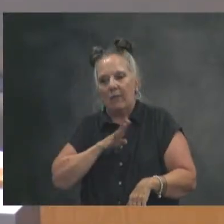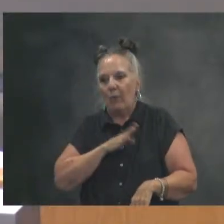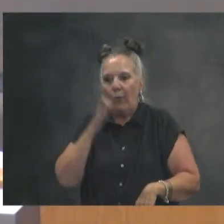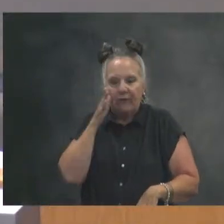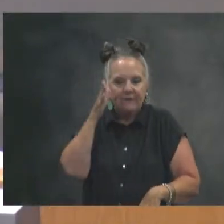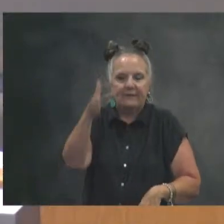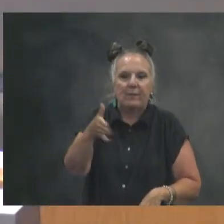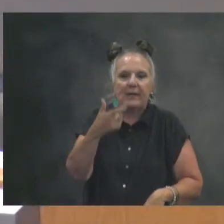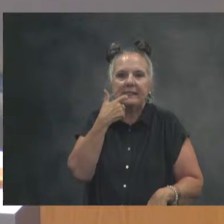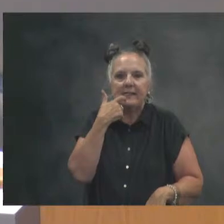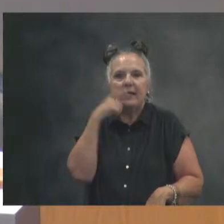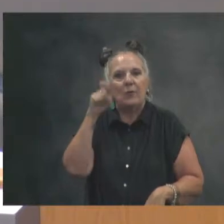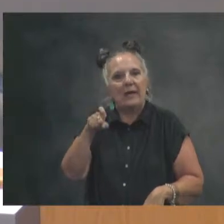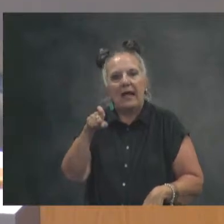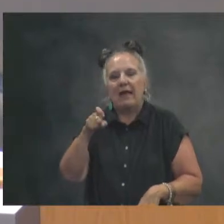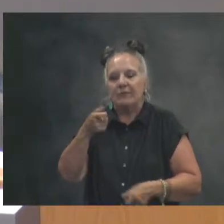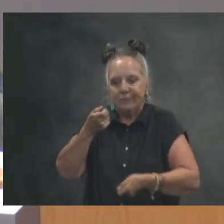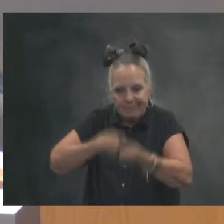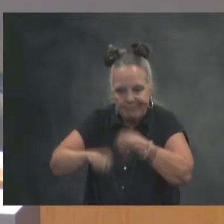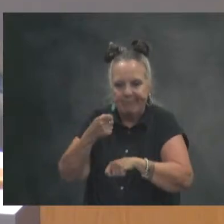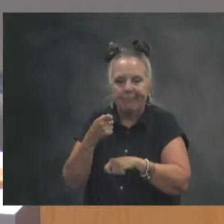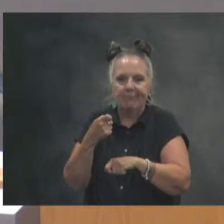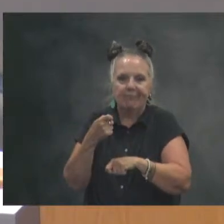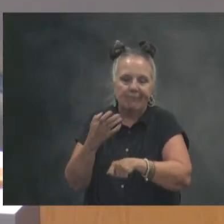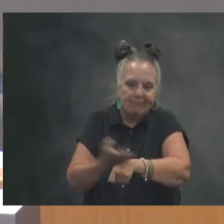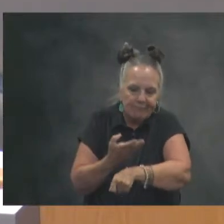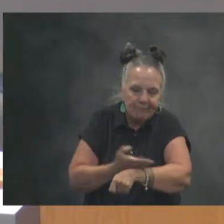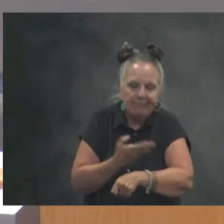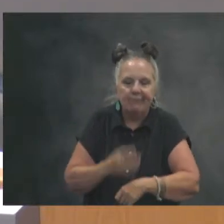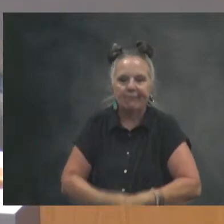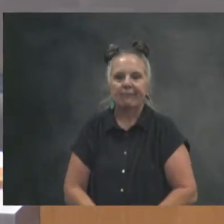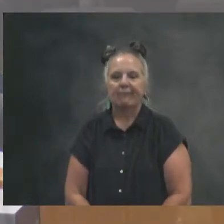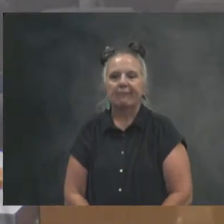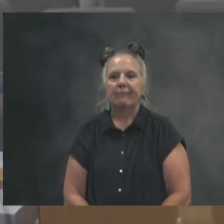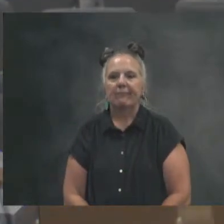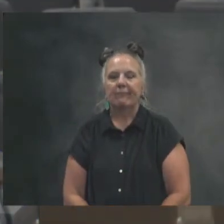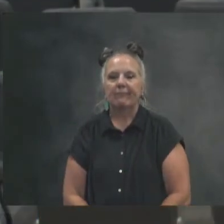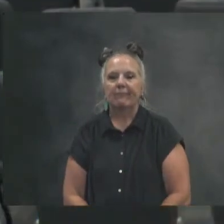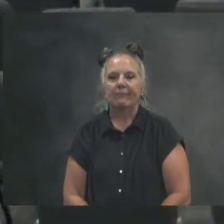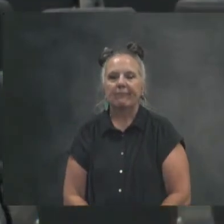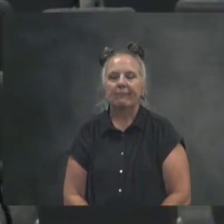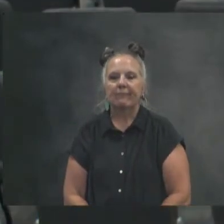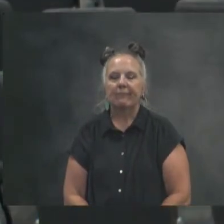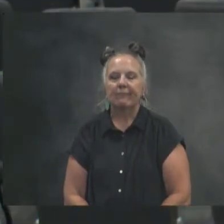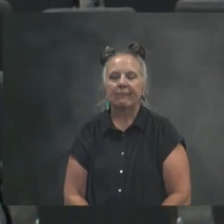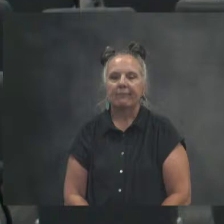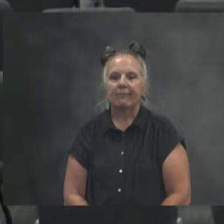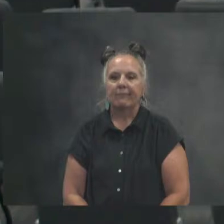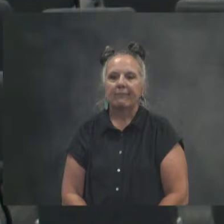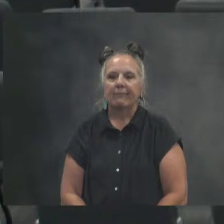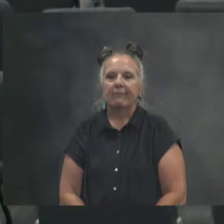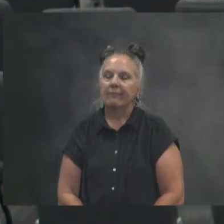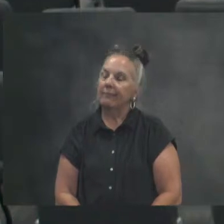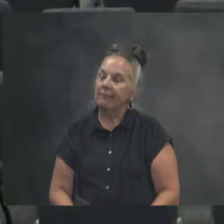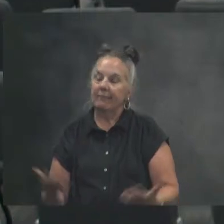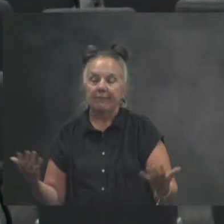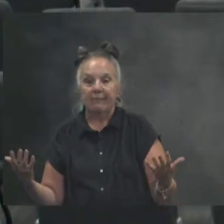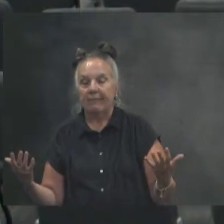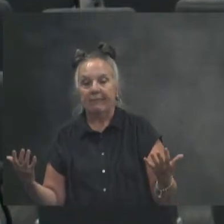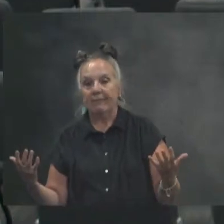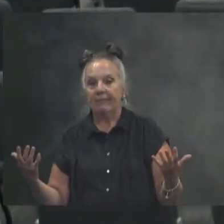someday is going to say, we got to replace it? Well, yeah, no guarantee on